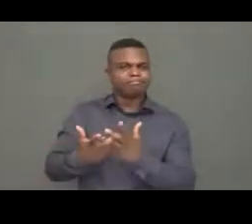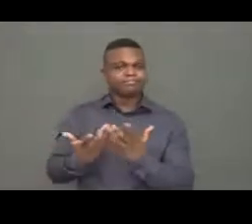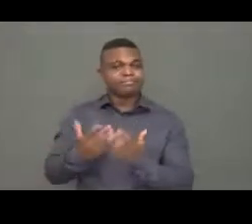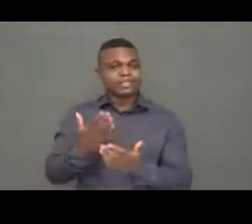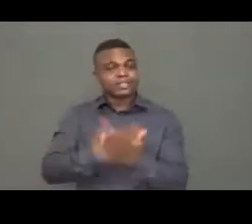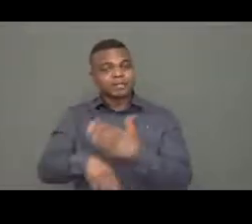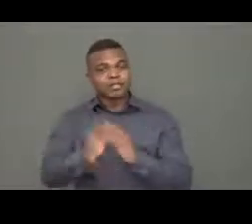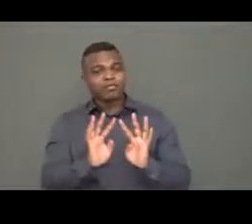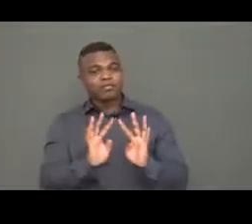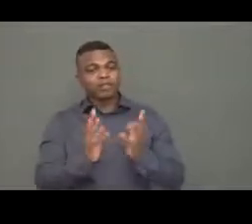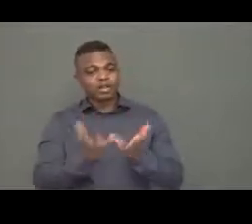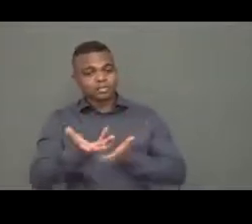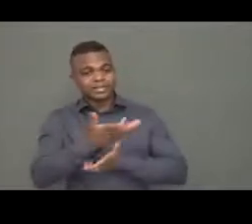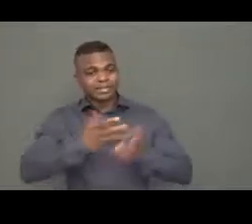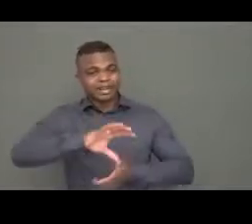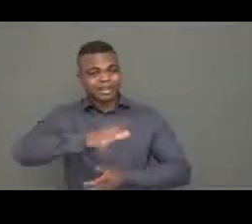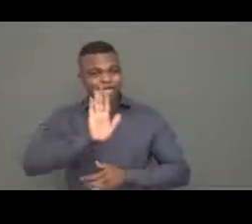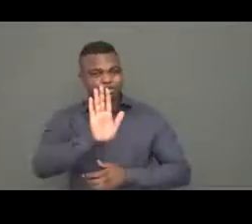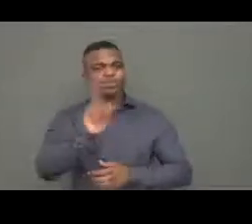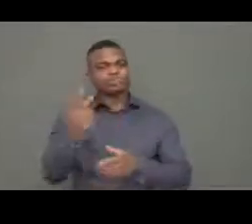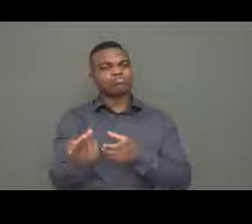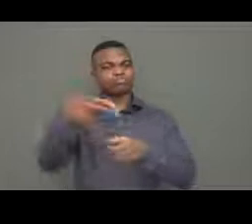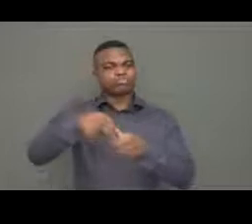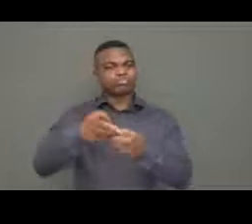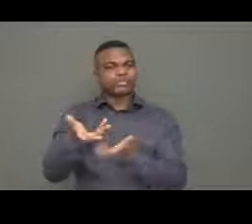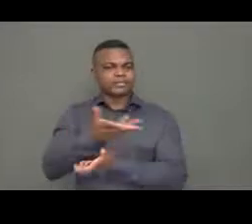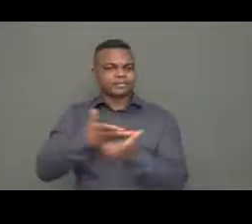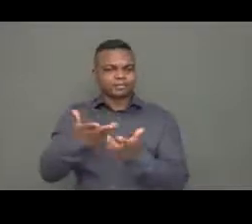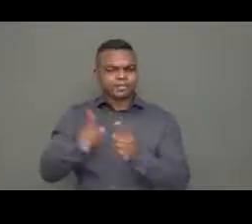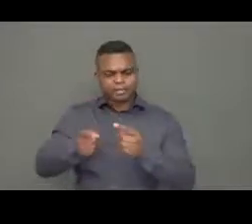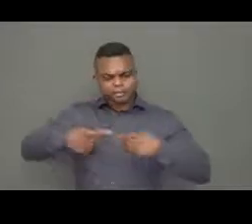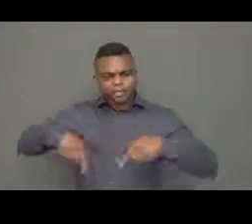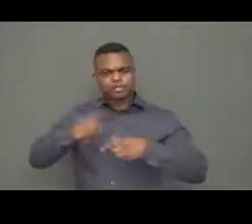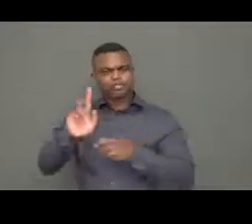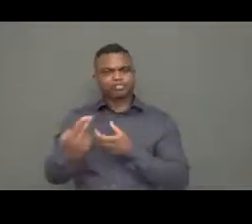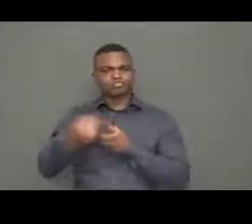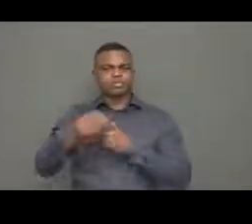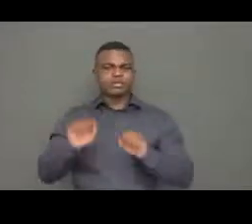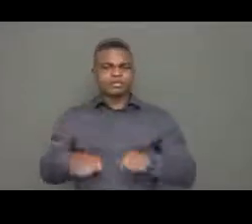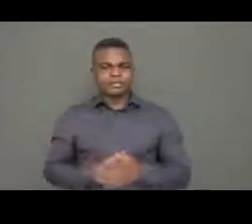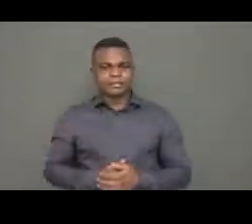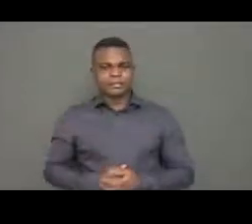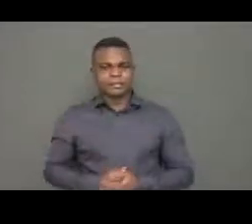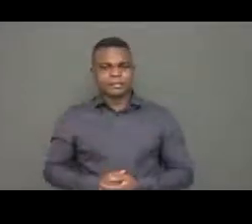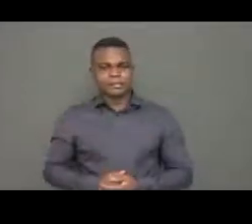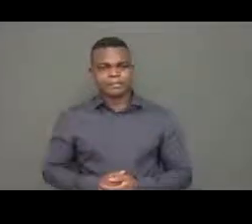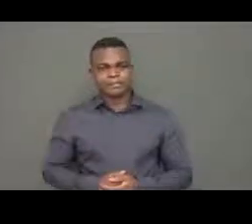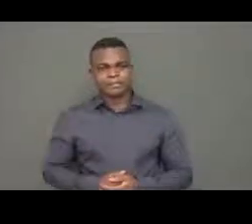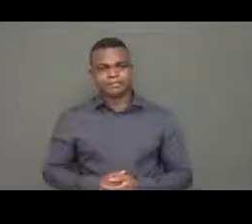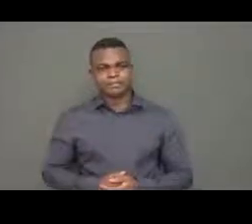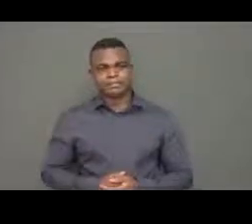own country. Will you join us? For more information or to get involved, visit